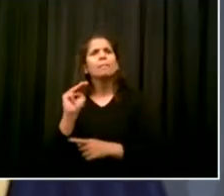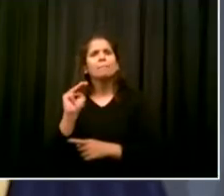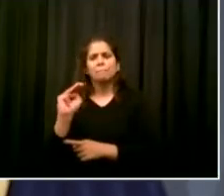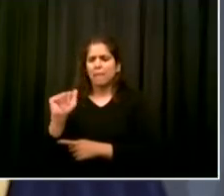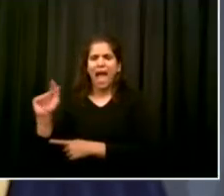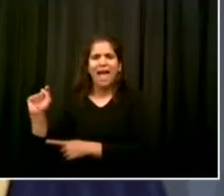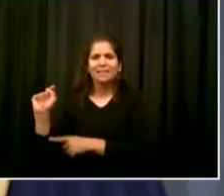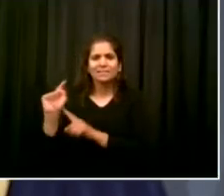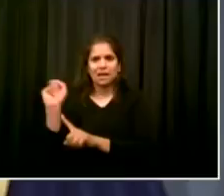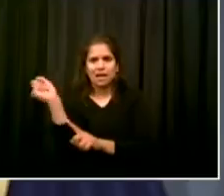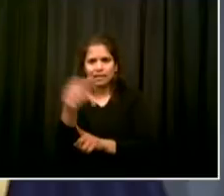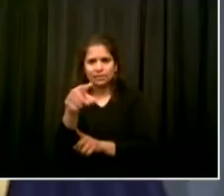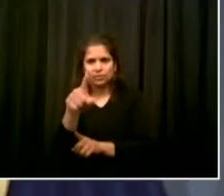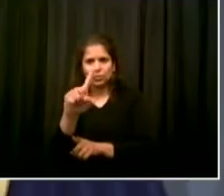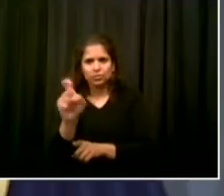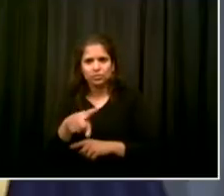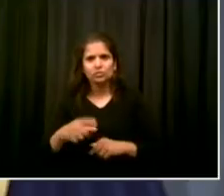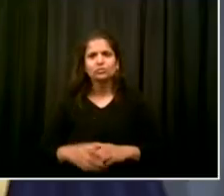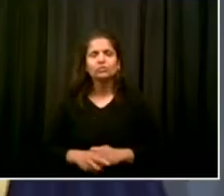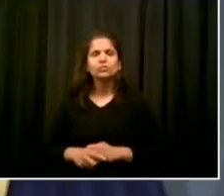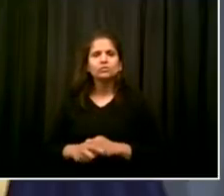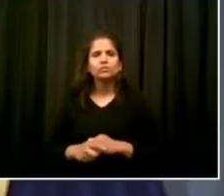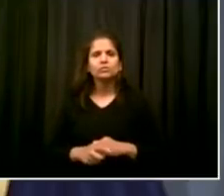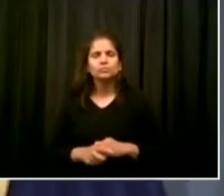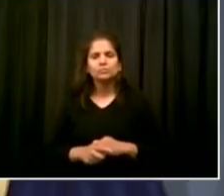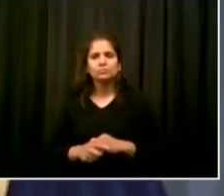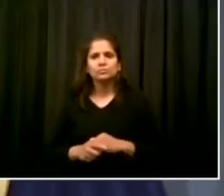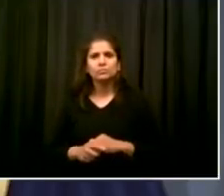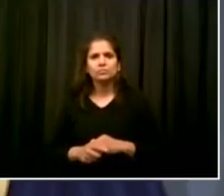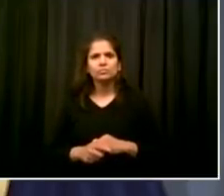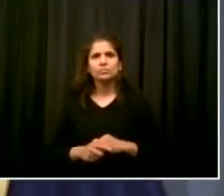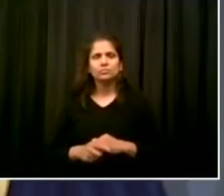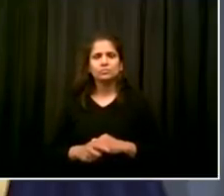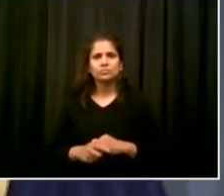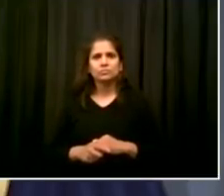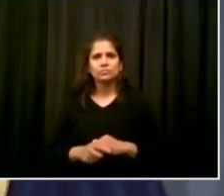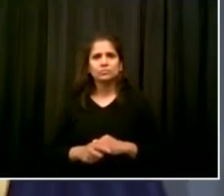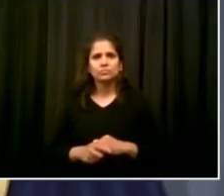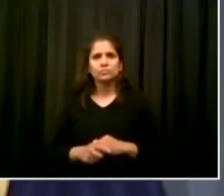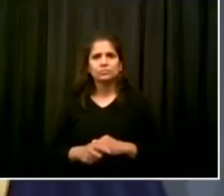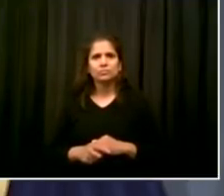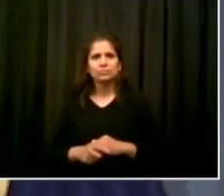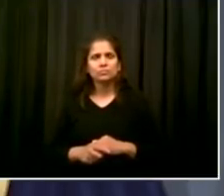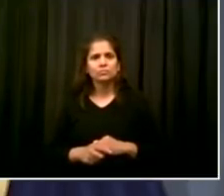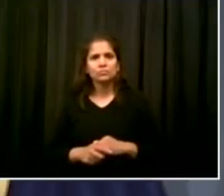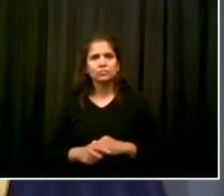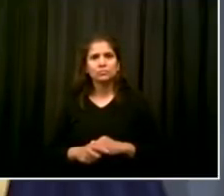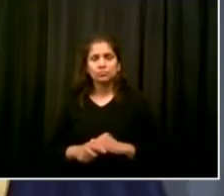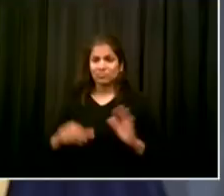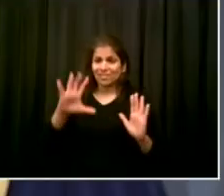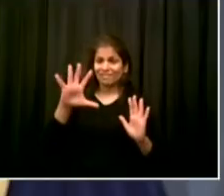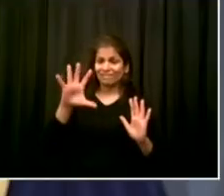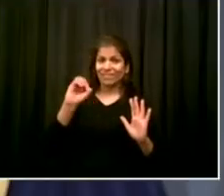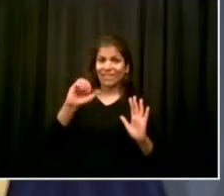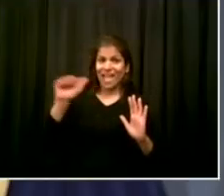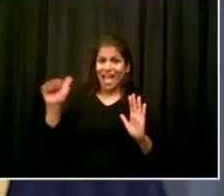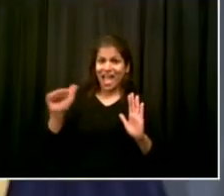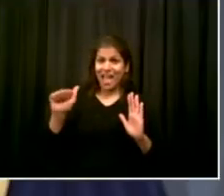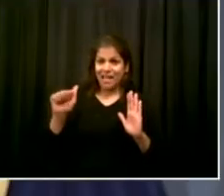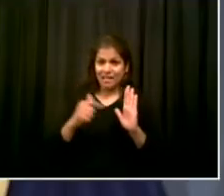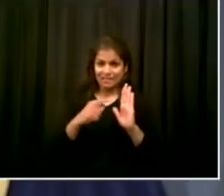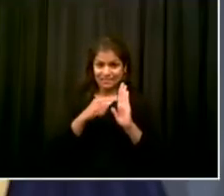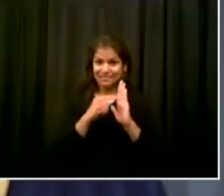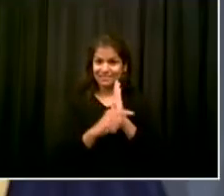why anyone should have faith that the repeal of 50A will change anything, given its reliance on New York's